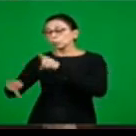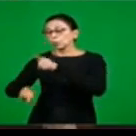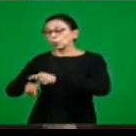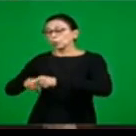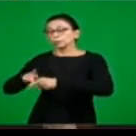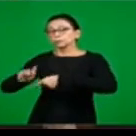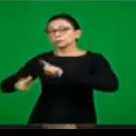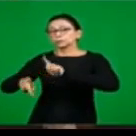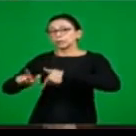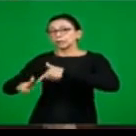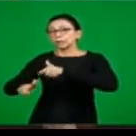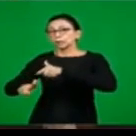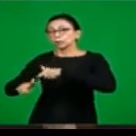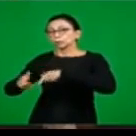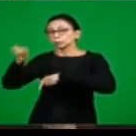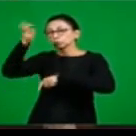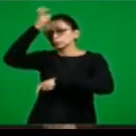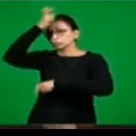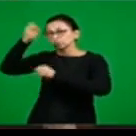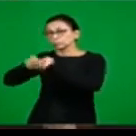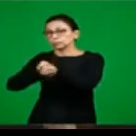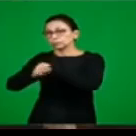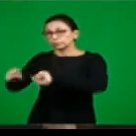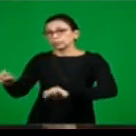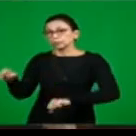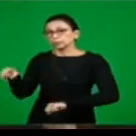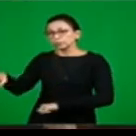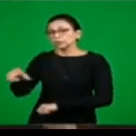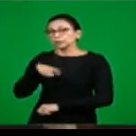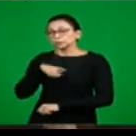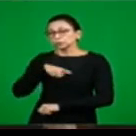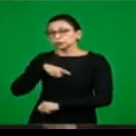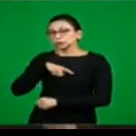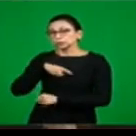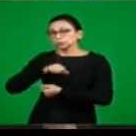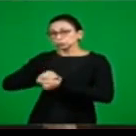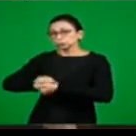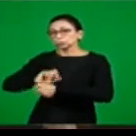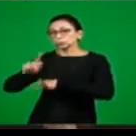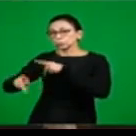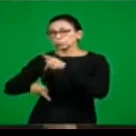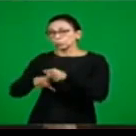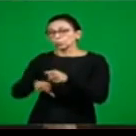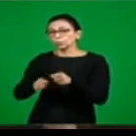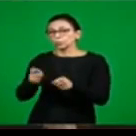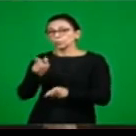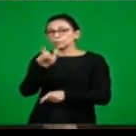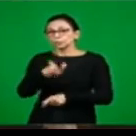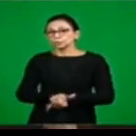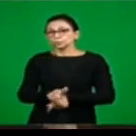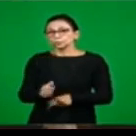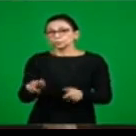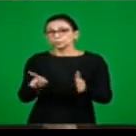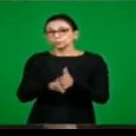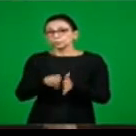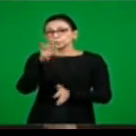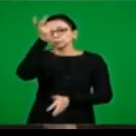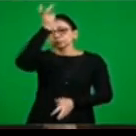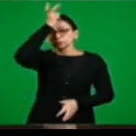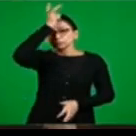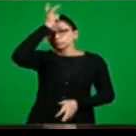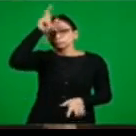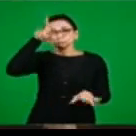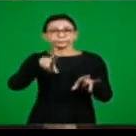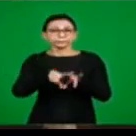Egypt, there were Egyptians in the midst of the Israelites. There were Egyptians that had answered the call and left